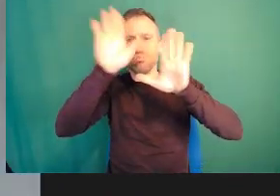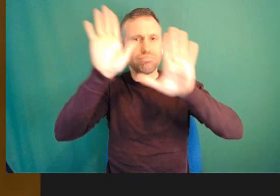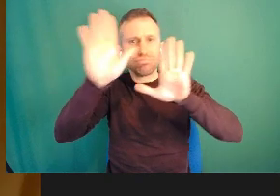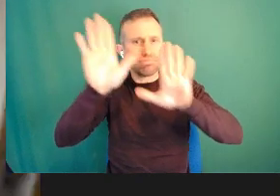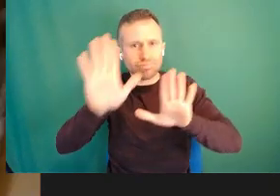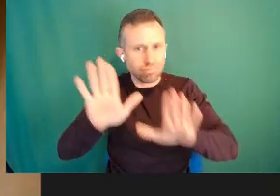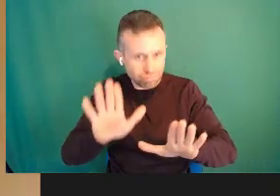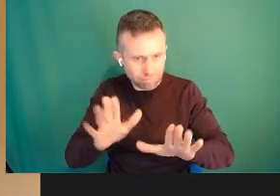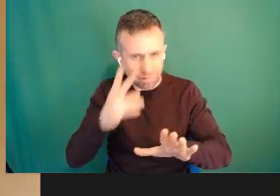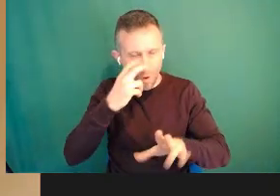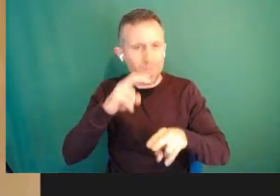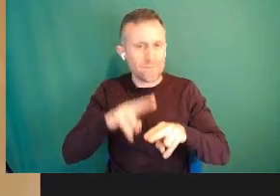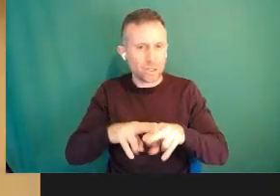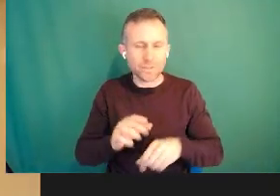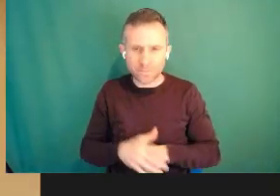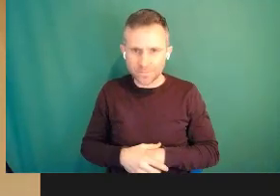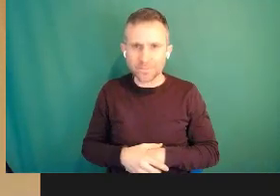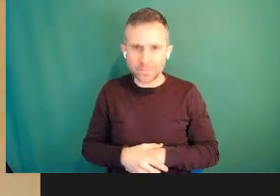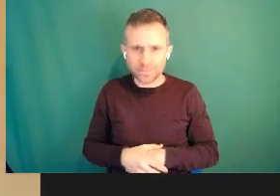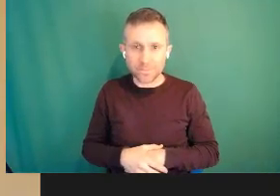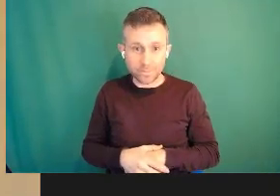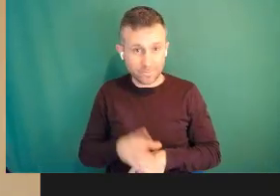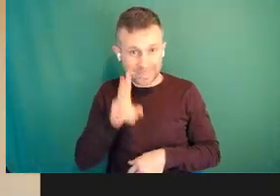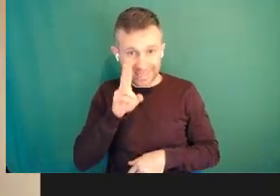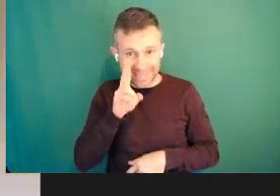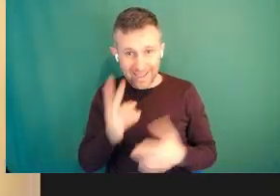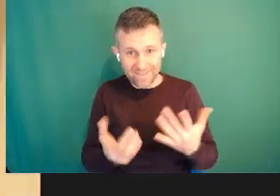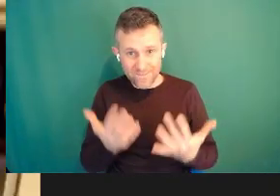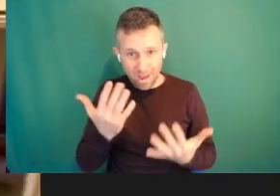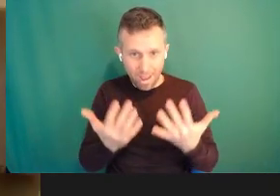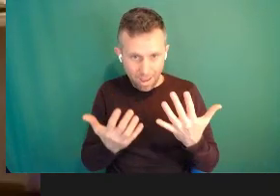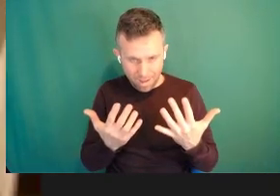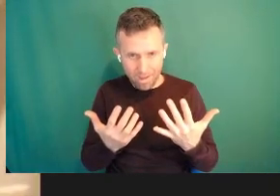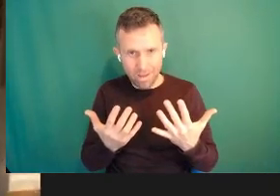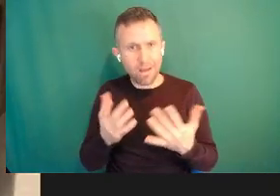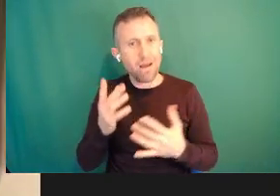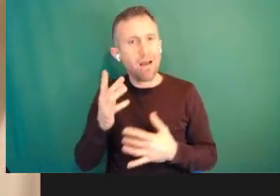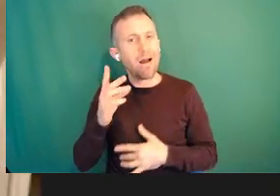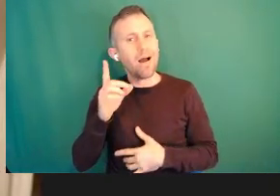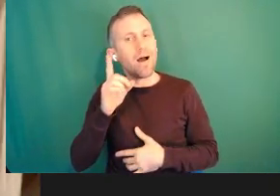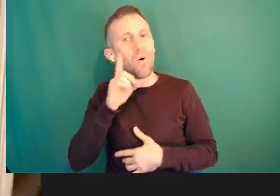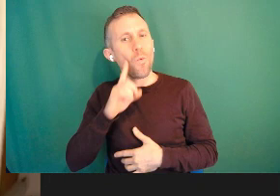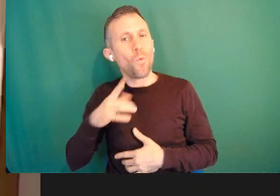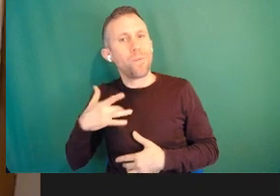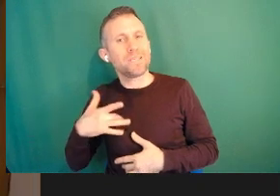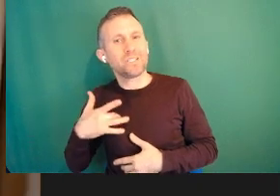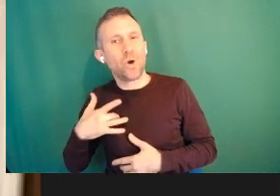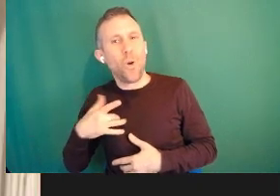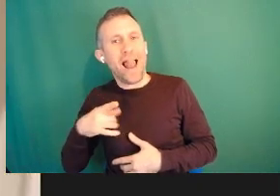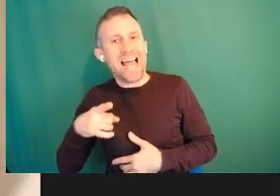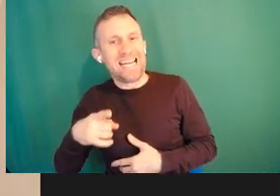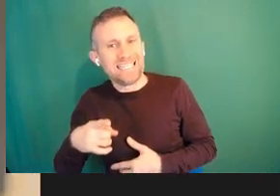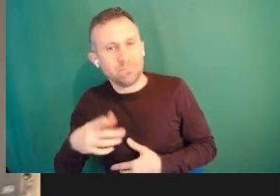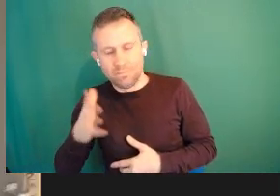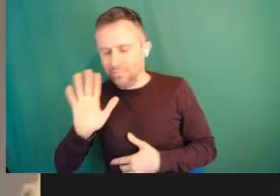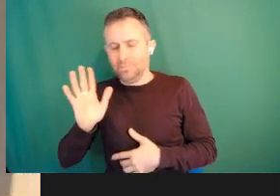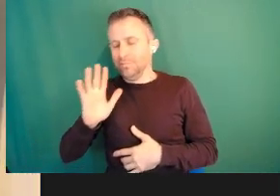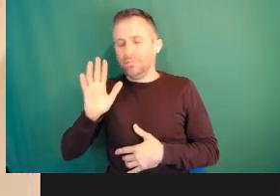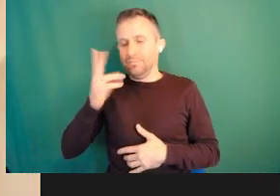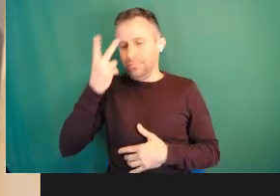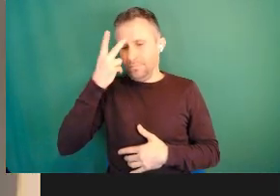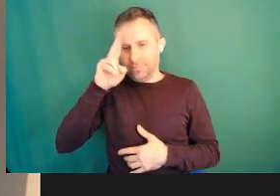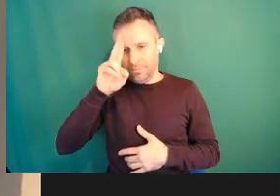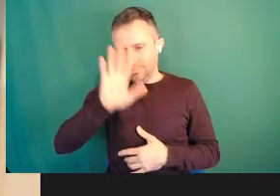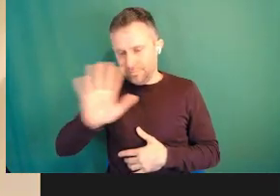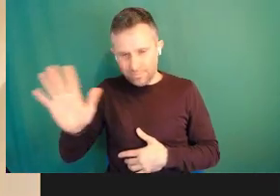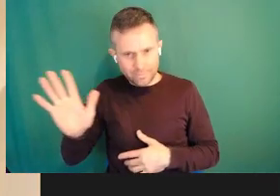in the ladies, which, as I said, I won't take you in today. But if you ever do come and visit, also worth noting. So we